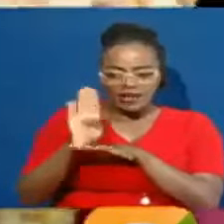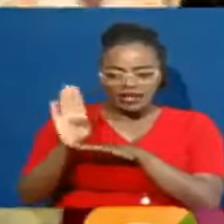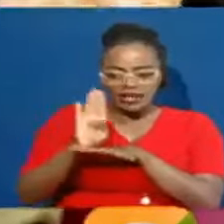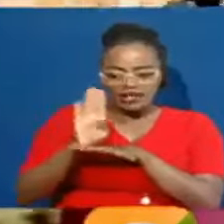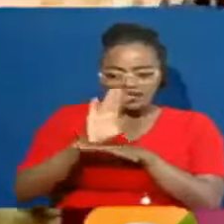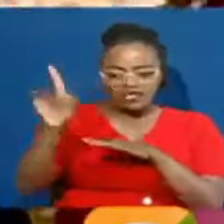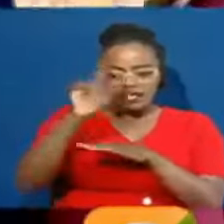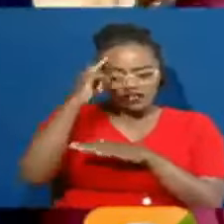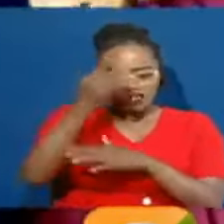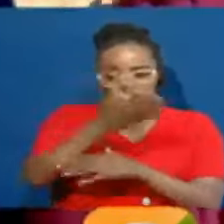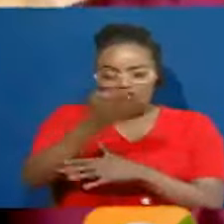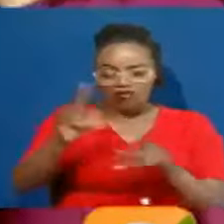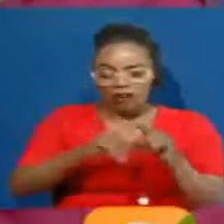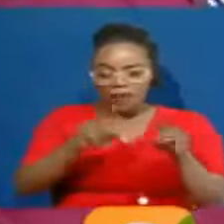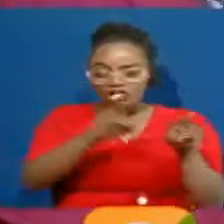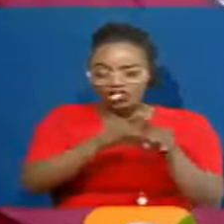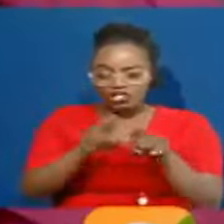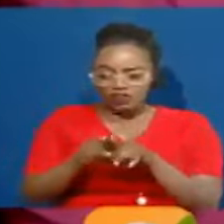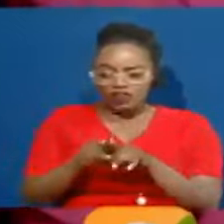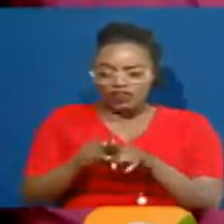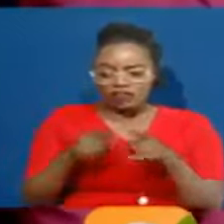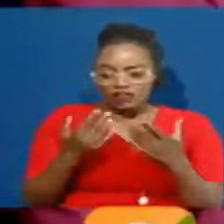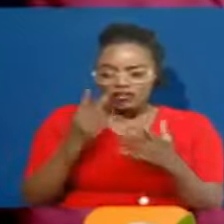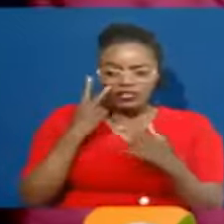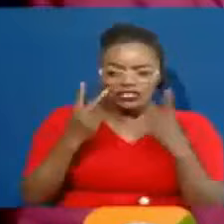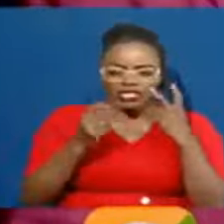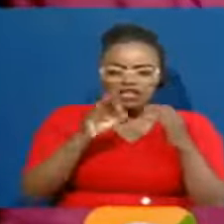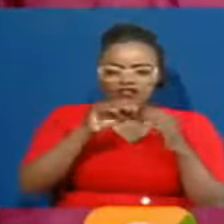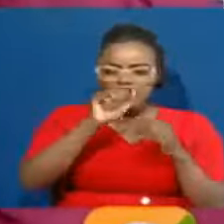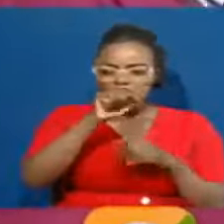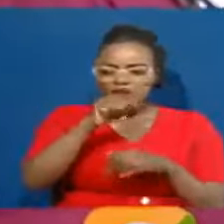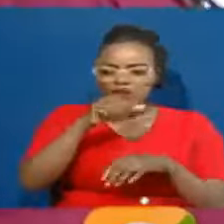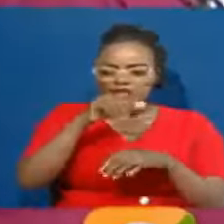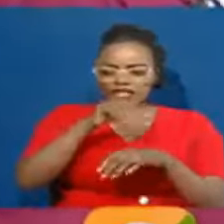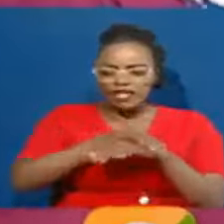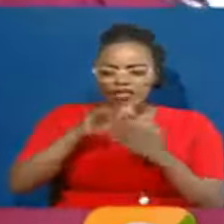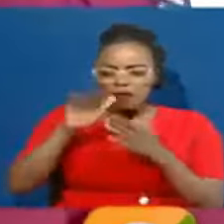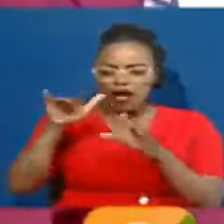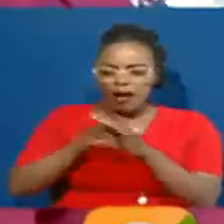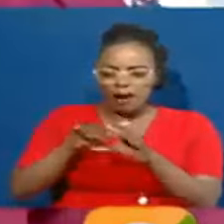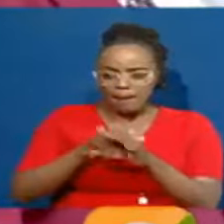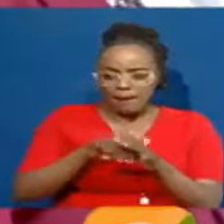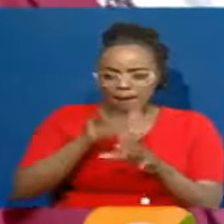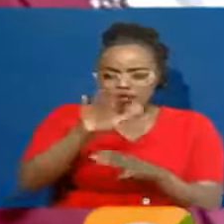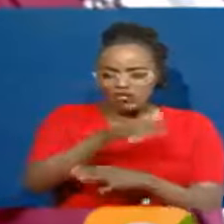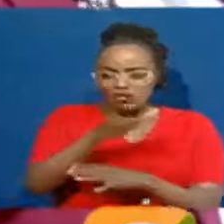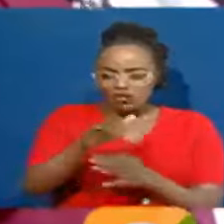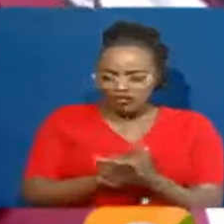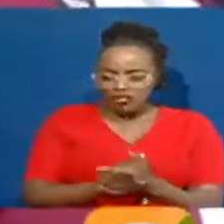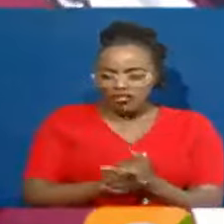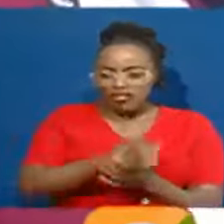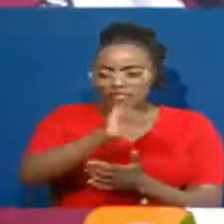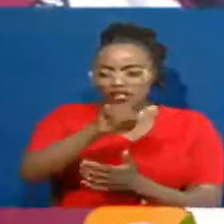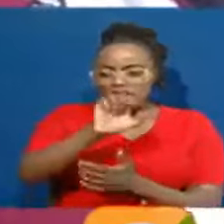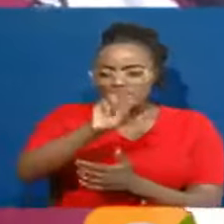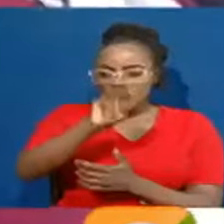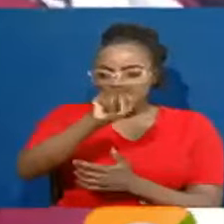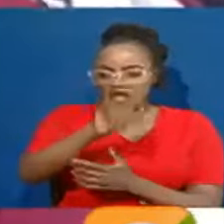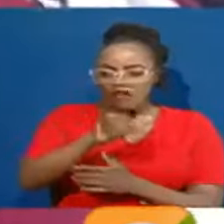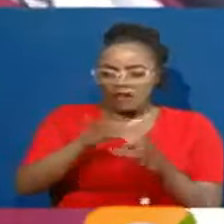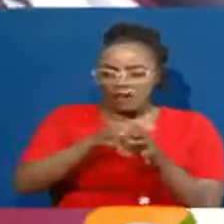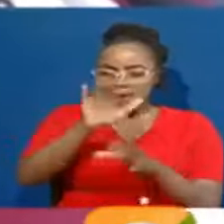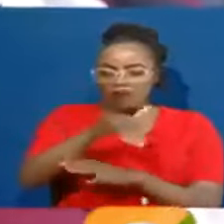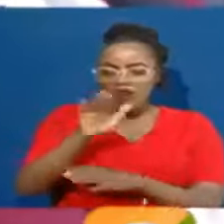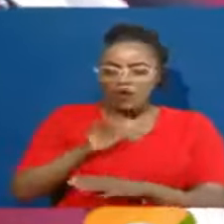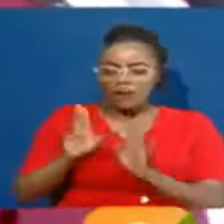it's been a busy day for you, but let me see if I can get more members of parliament. Just Jematia, the member of parliament